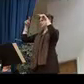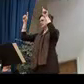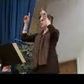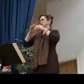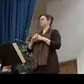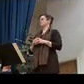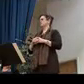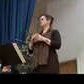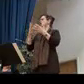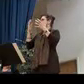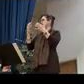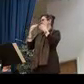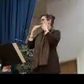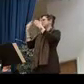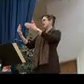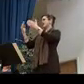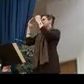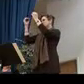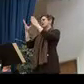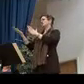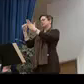again.